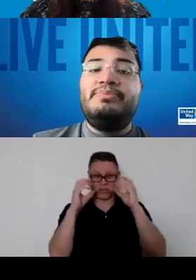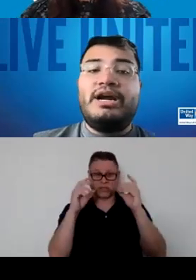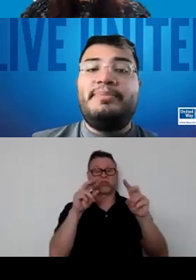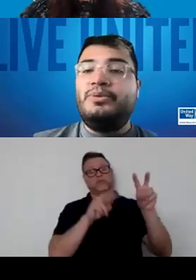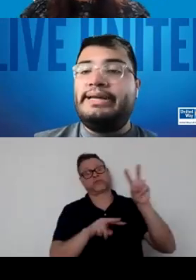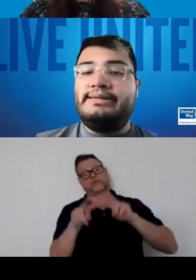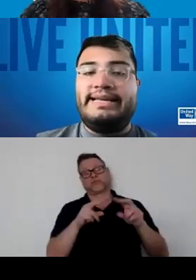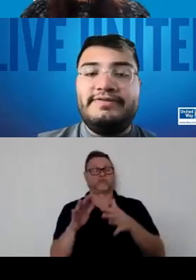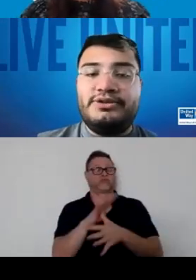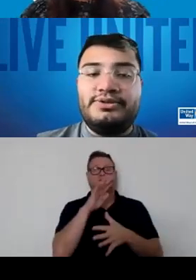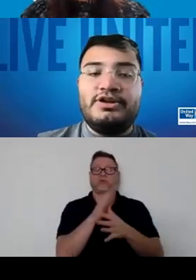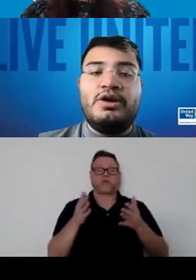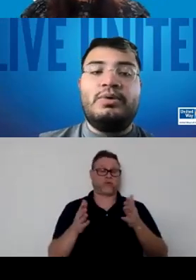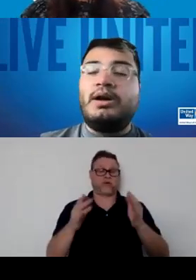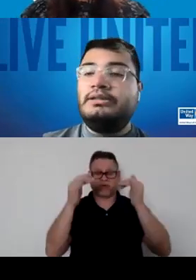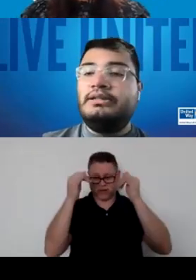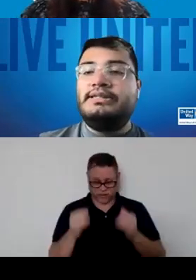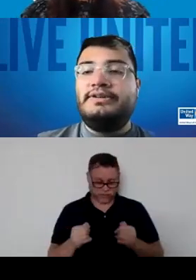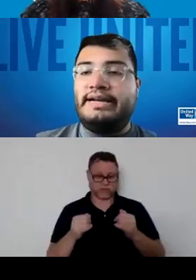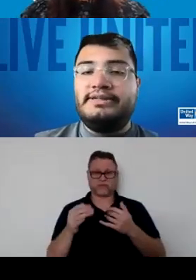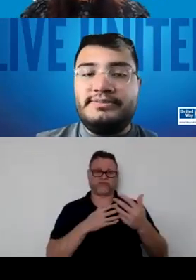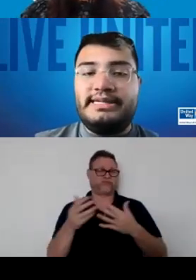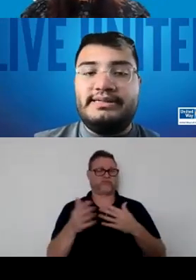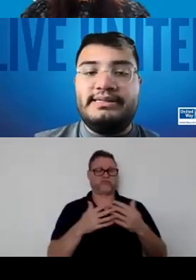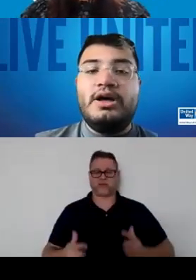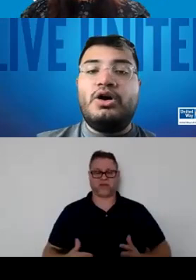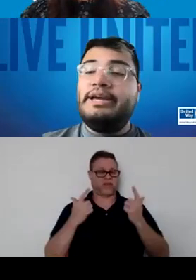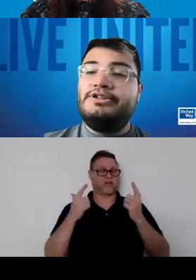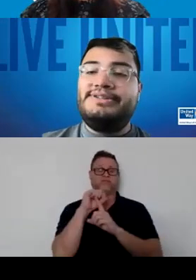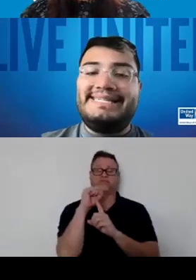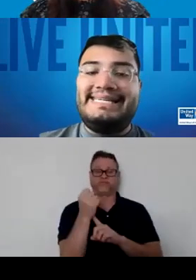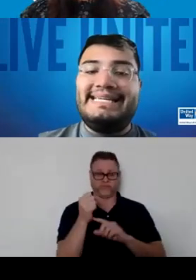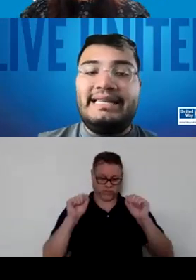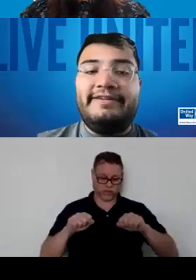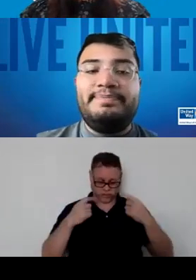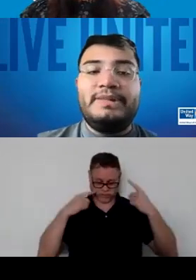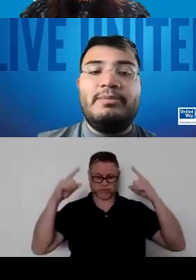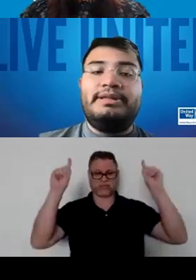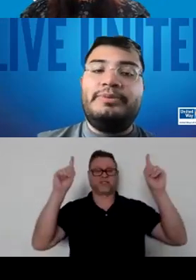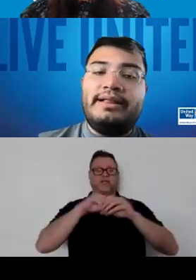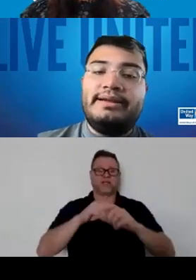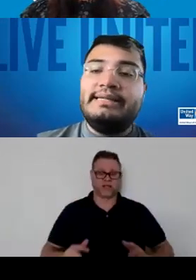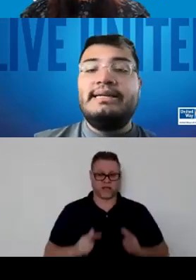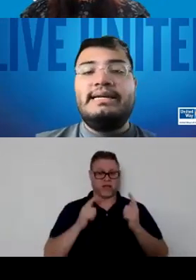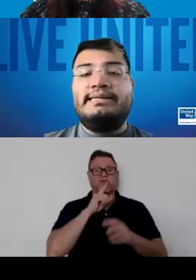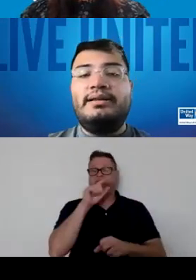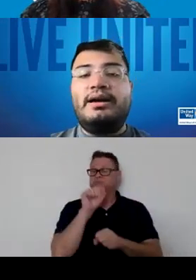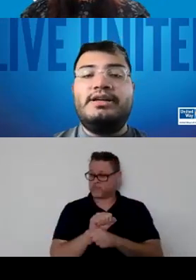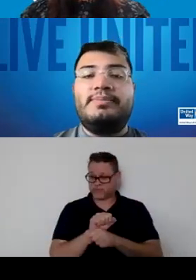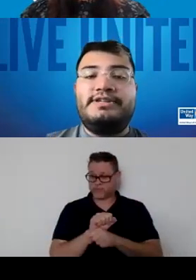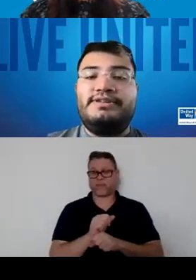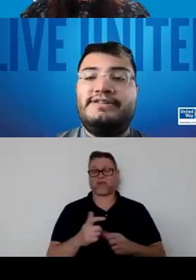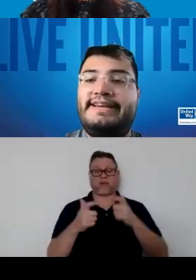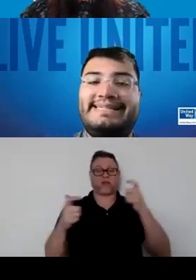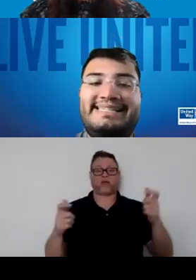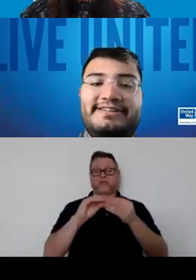of the primary ways that individuals, regardless of their life circumstances, are able to succeed in life. But the reality is that a large